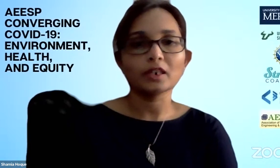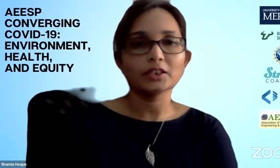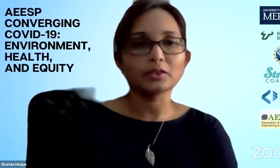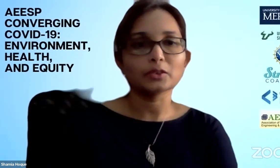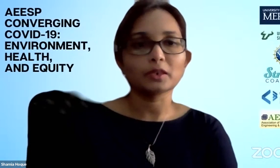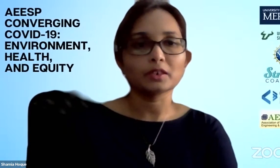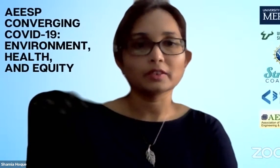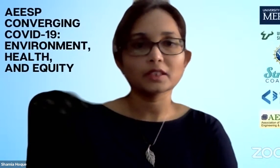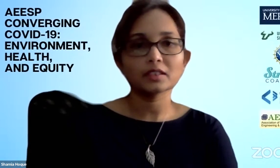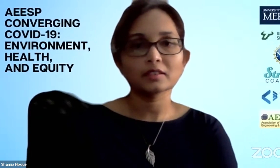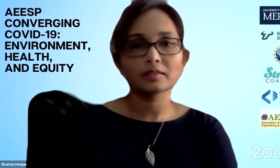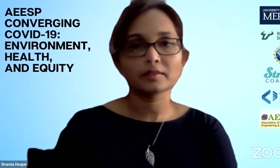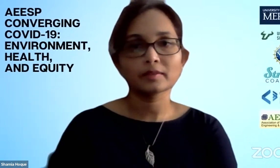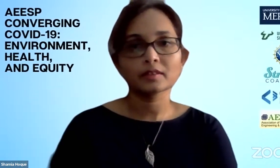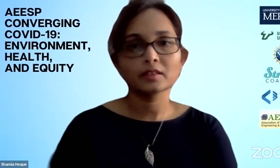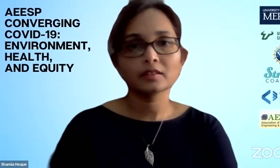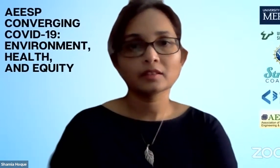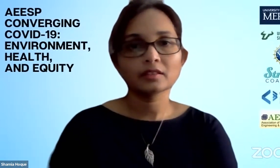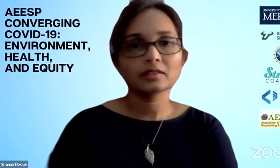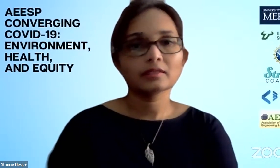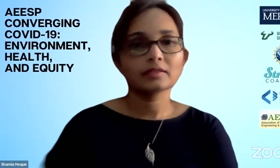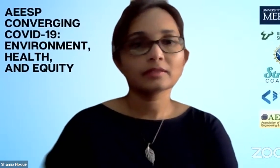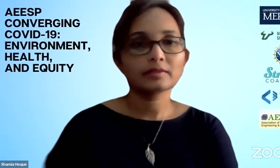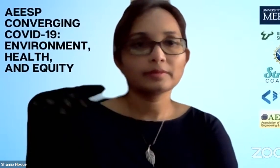more how to march those boundaries.